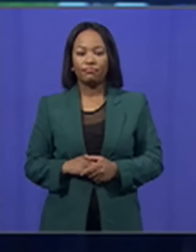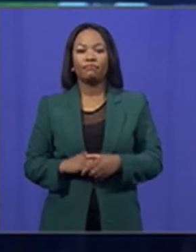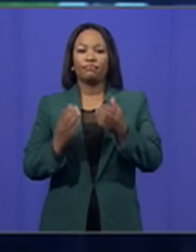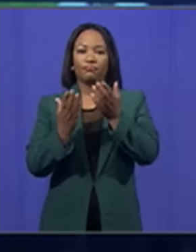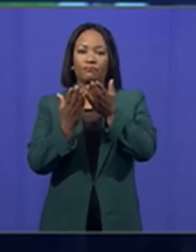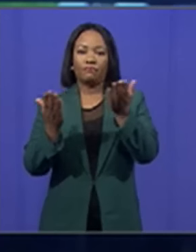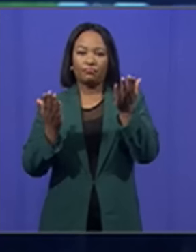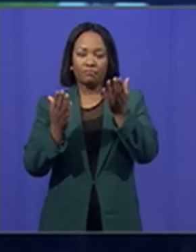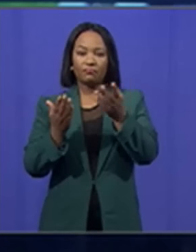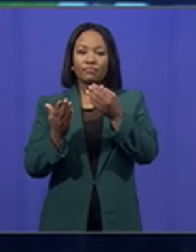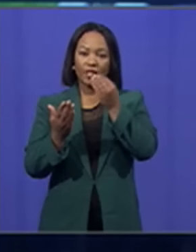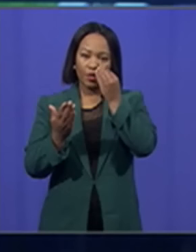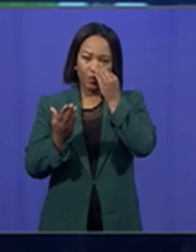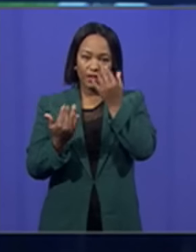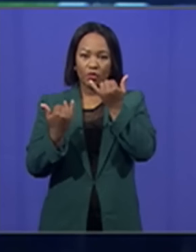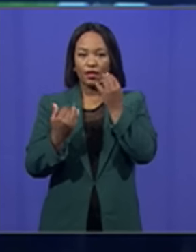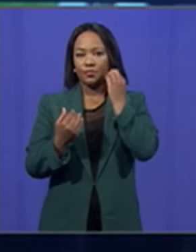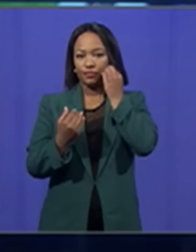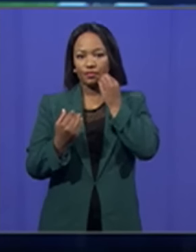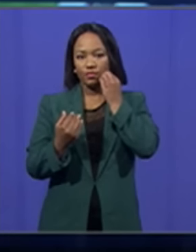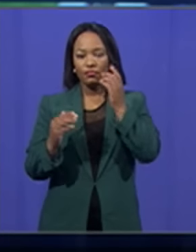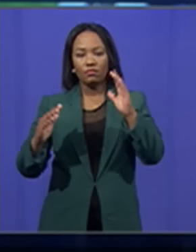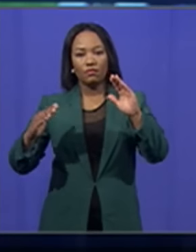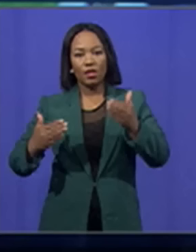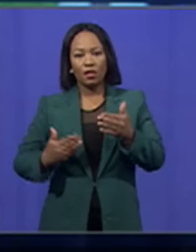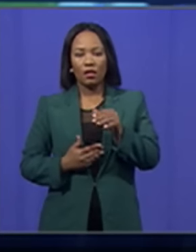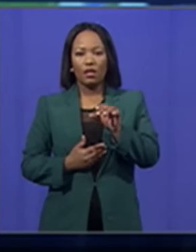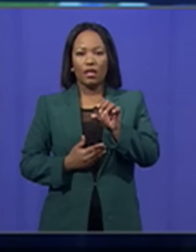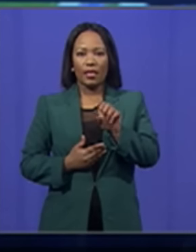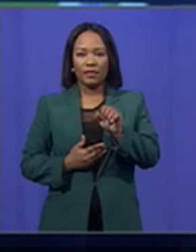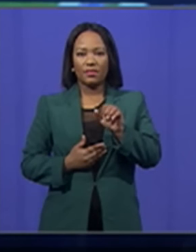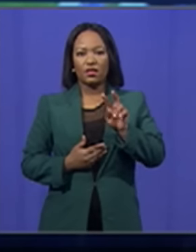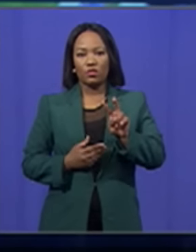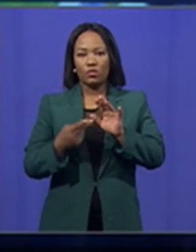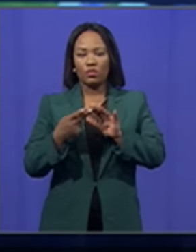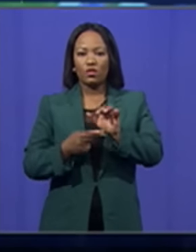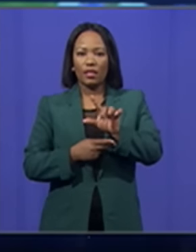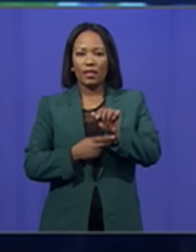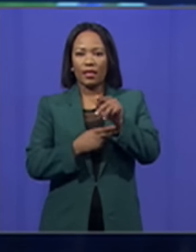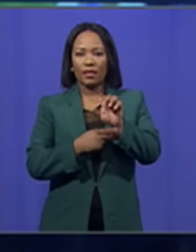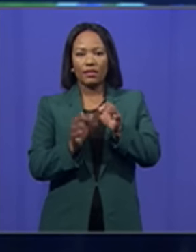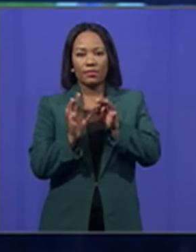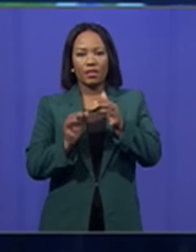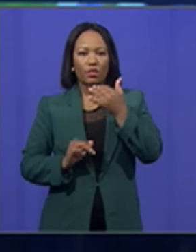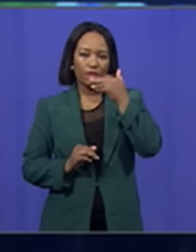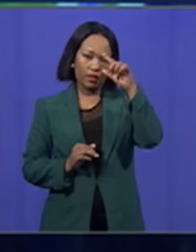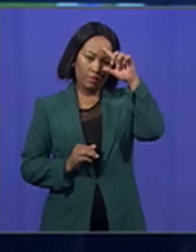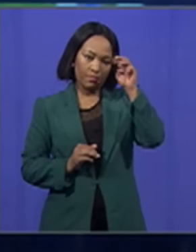Moikebela ke o amohela ditabeng tsena tsa Sesotho ho SABC 2 le hae puong ya matsoho ke na le Mphotimi.